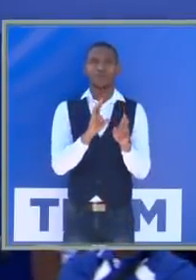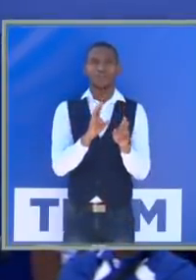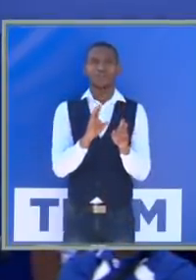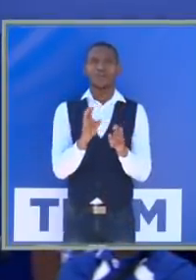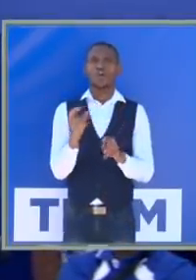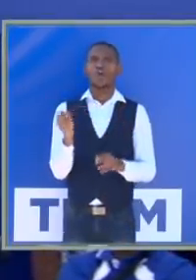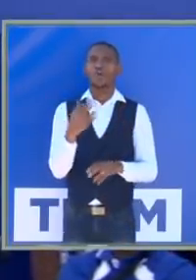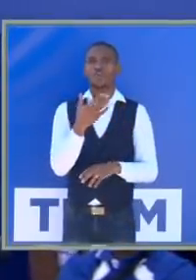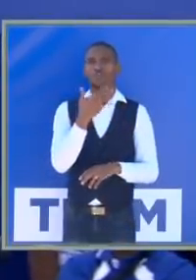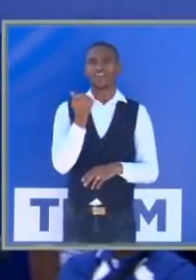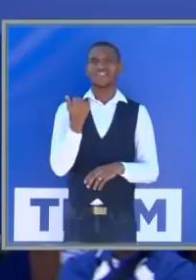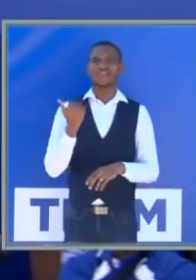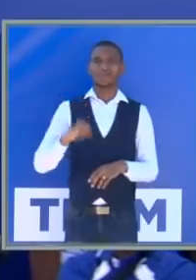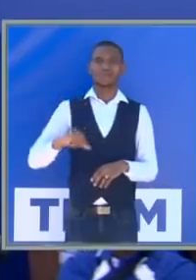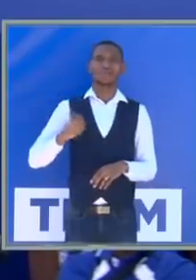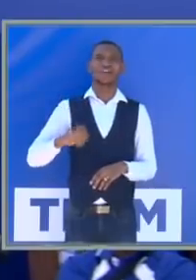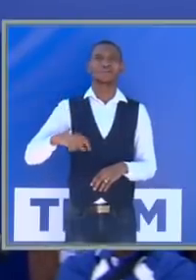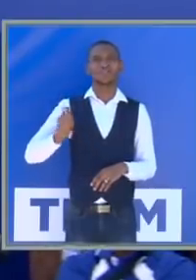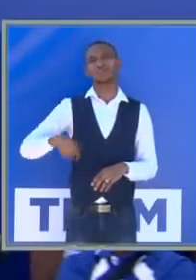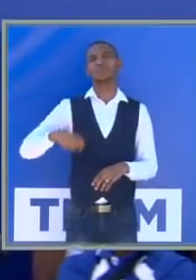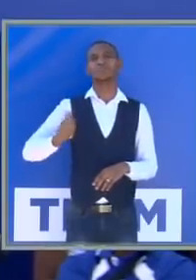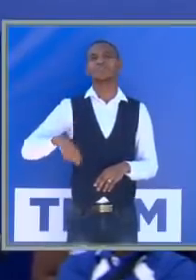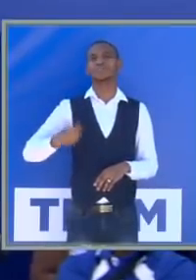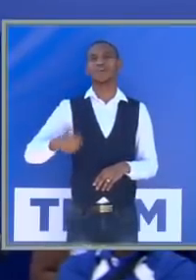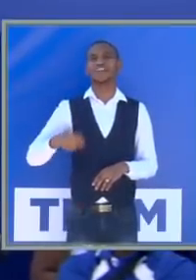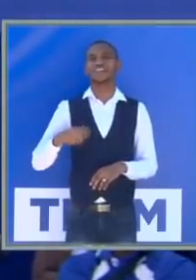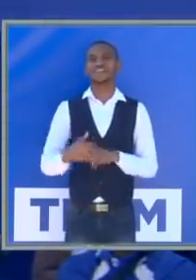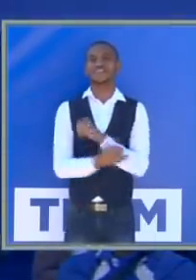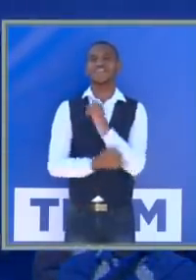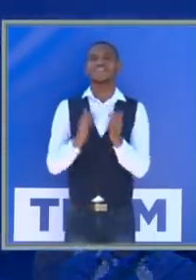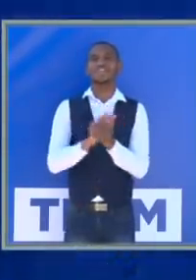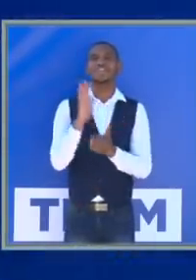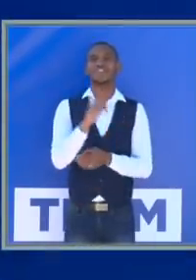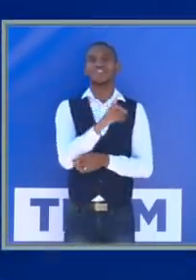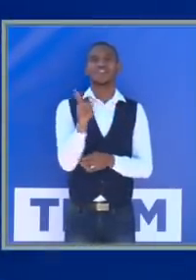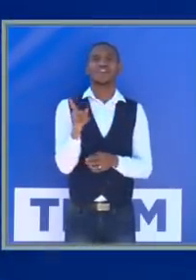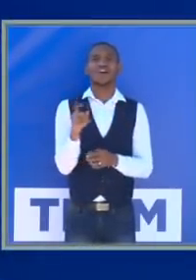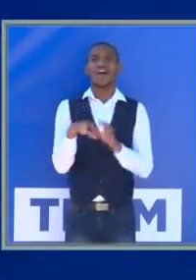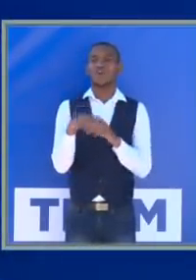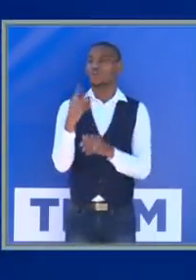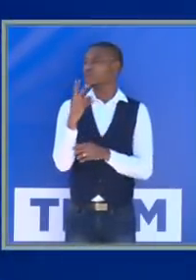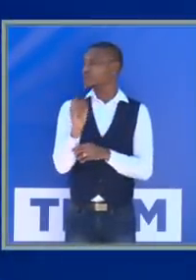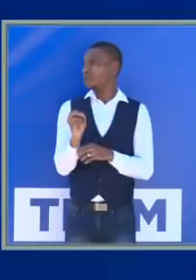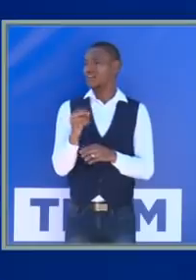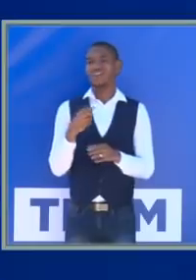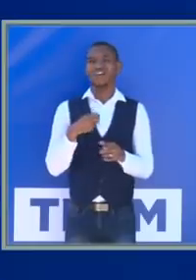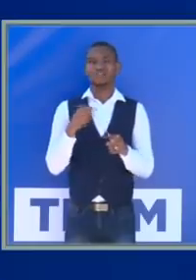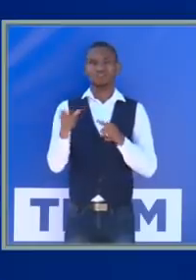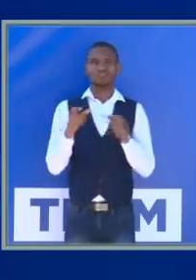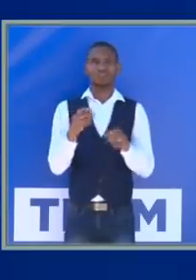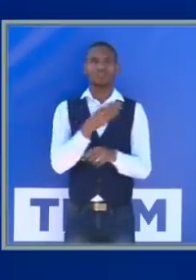best municipalities in the country, 15 of them out of the 20 are run by the